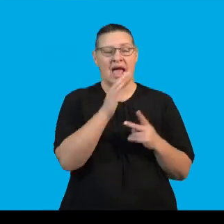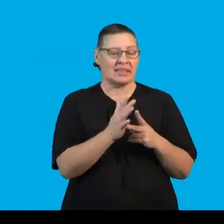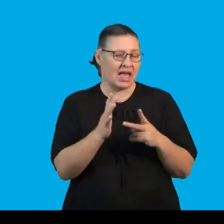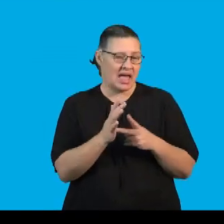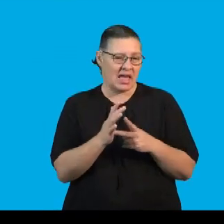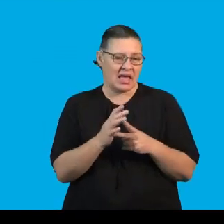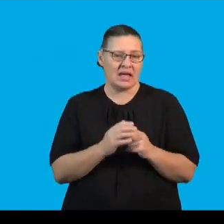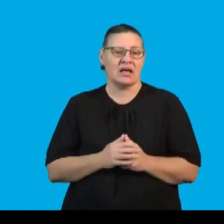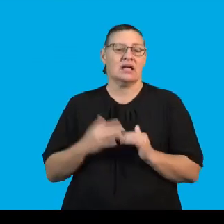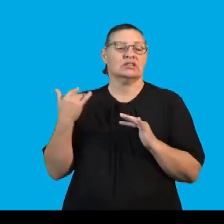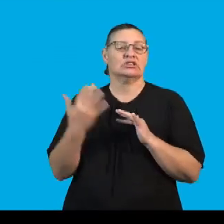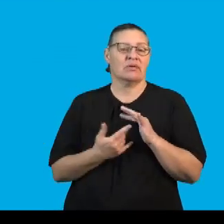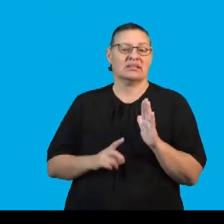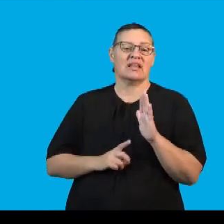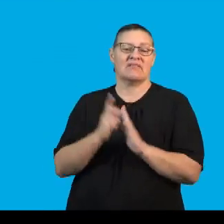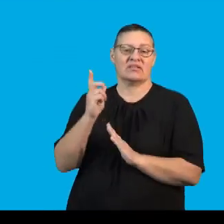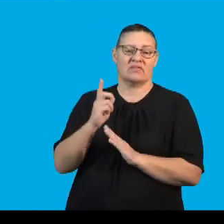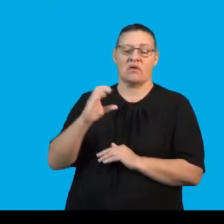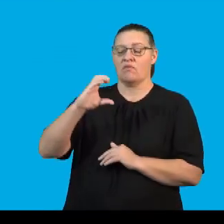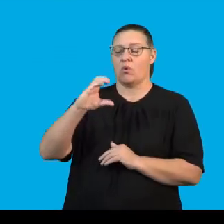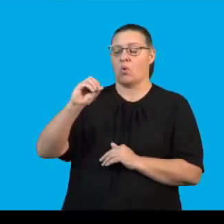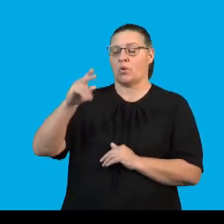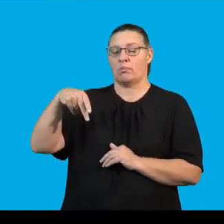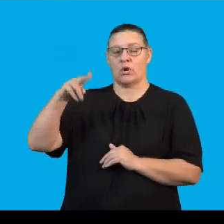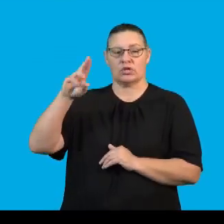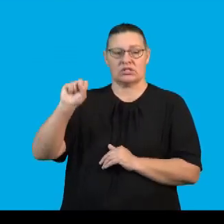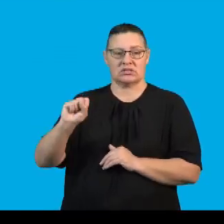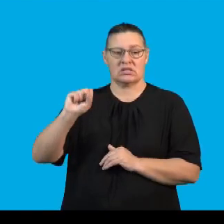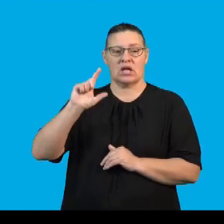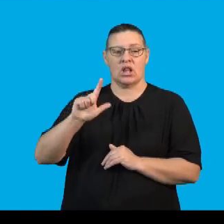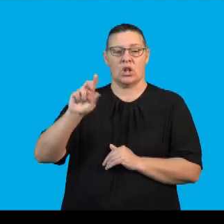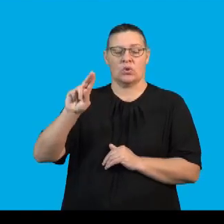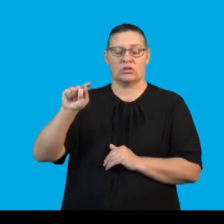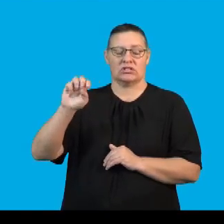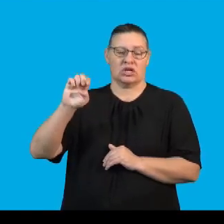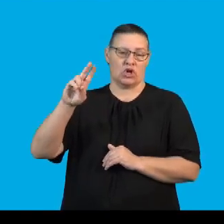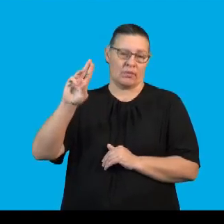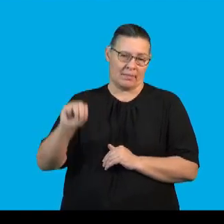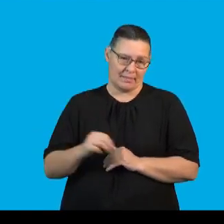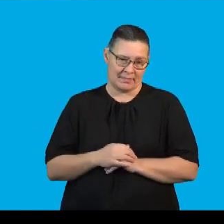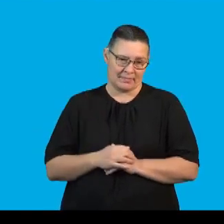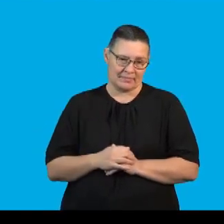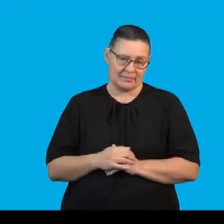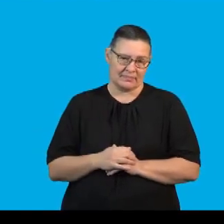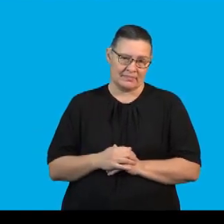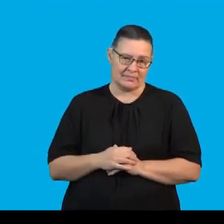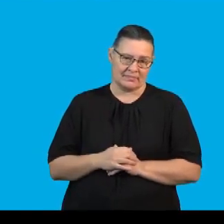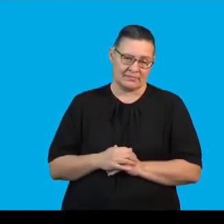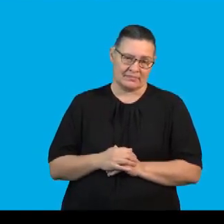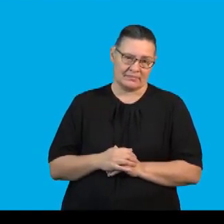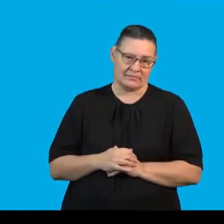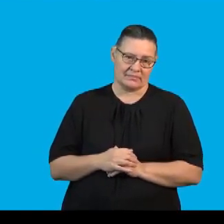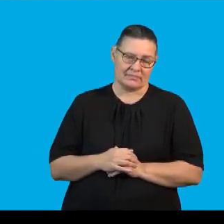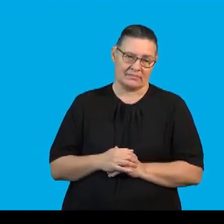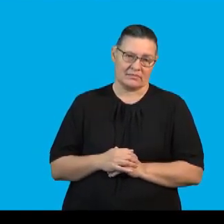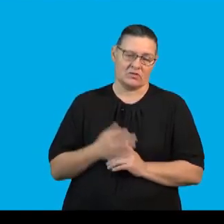and another function is it stimulates the development of corpus luteum. This is on the way. Anyway,